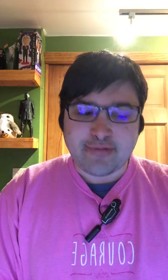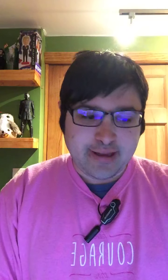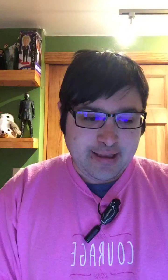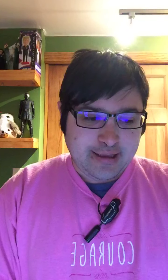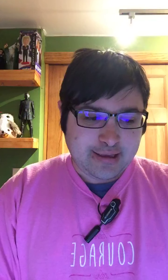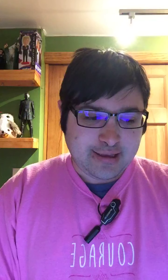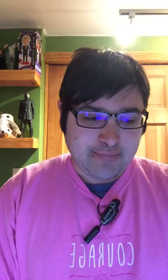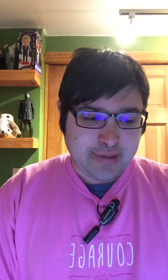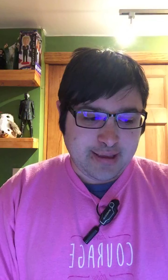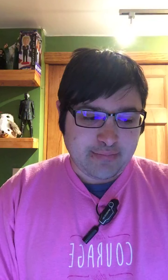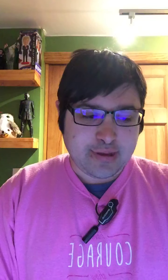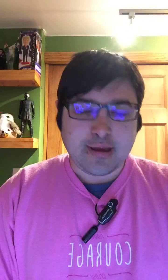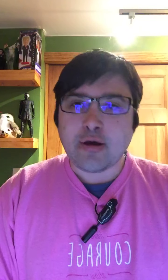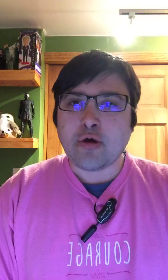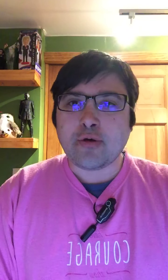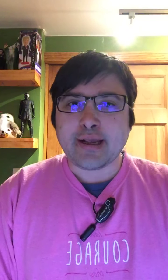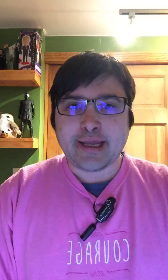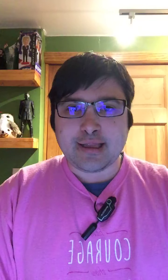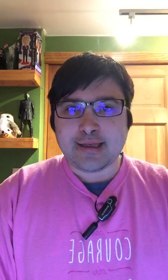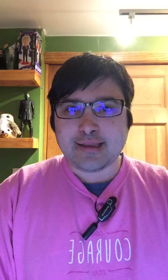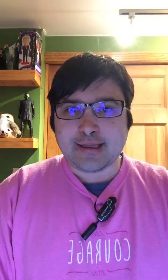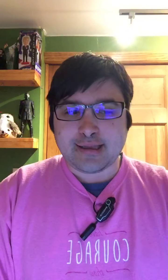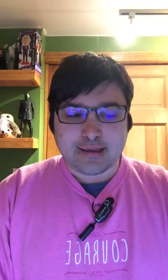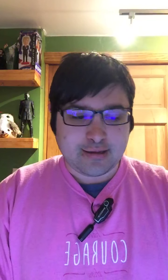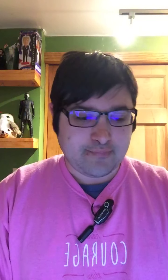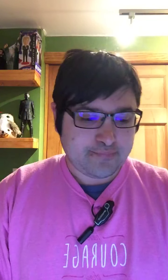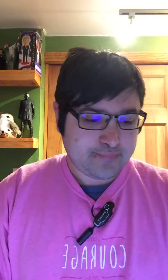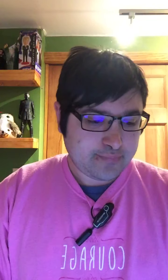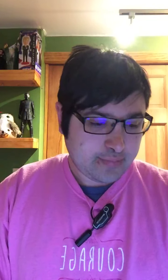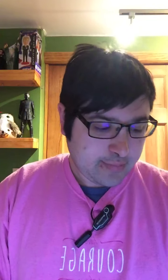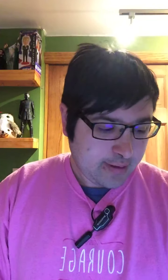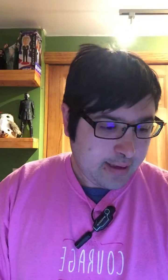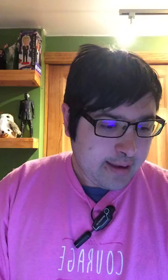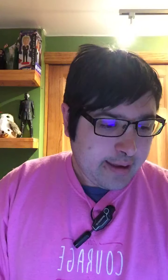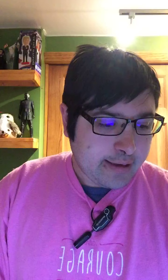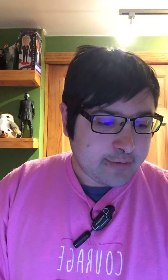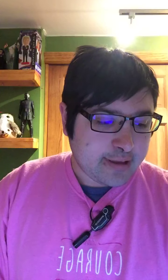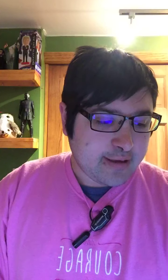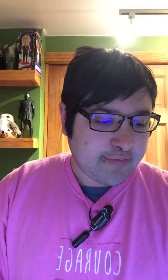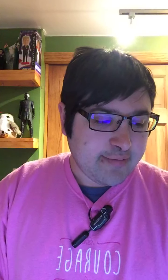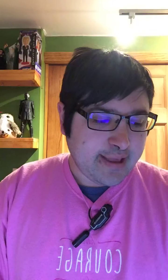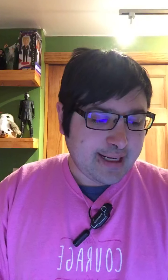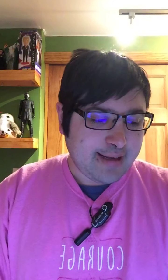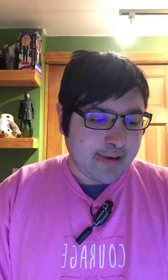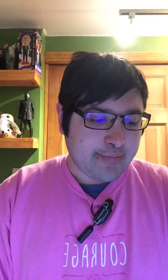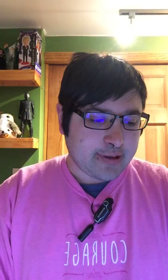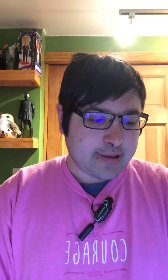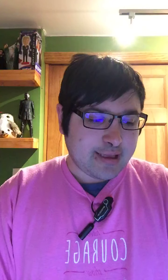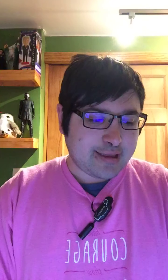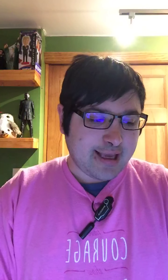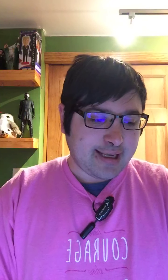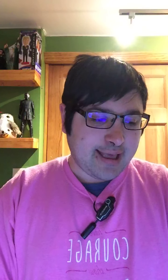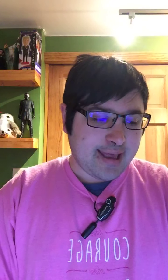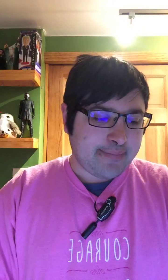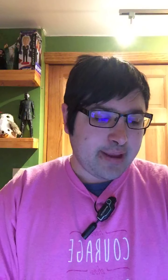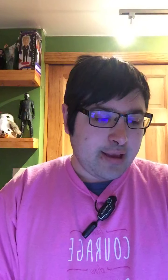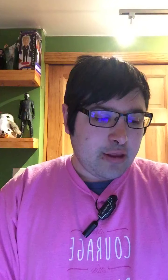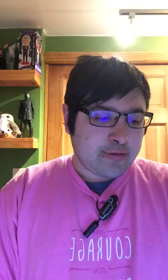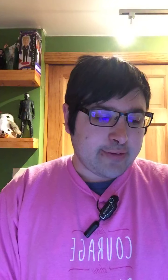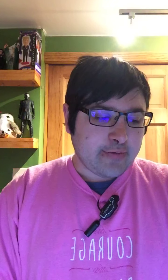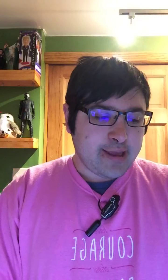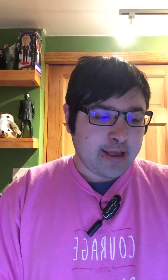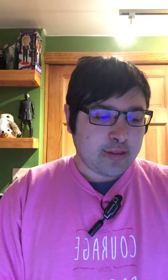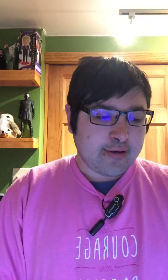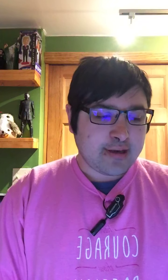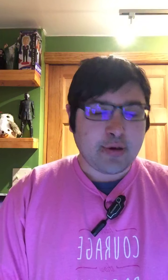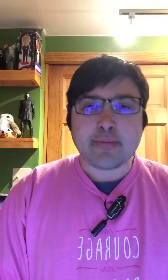of symptoms or illnesses. Hundreds of community members signing up